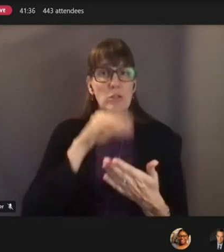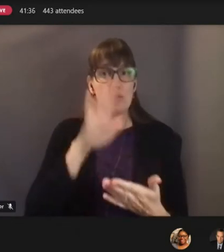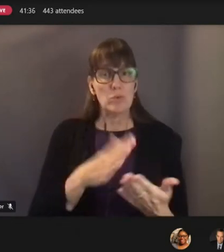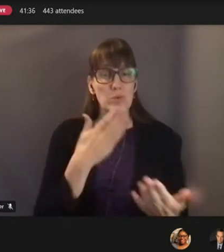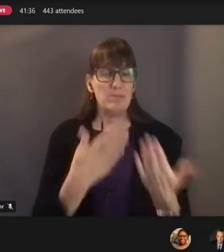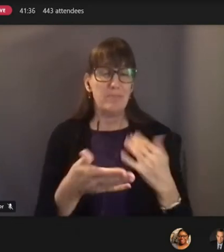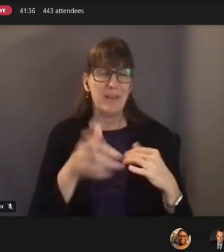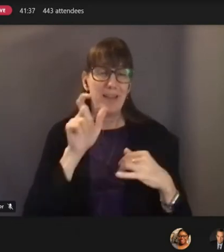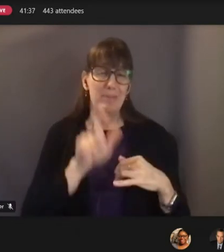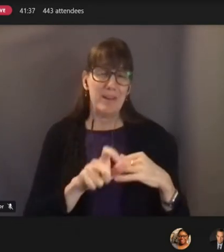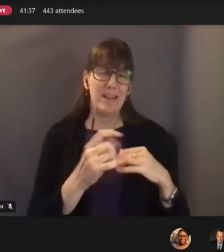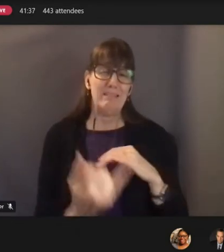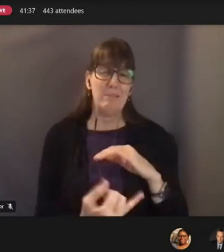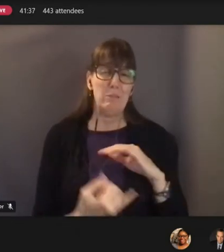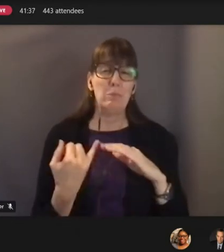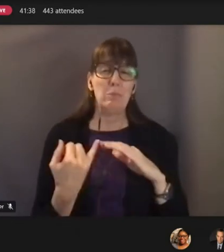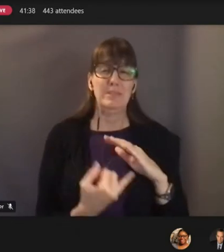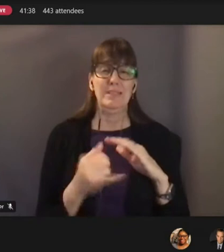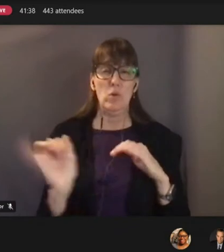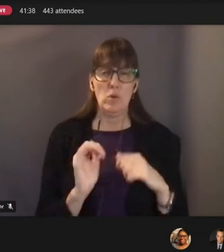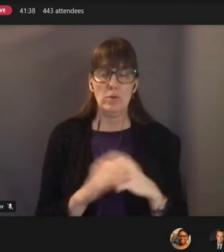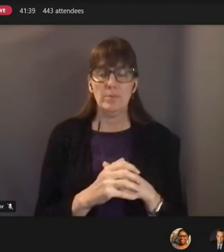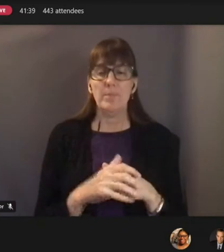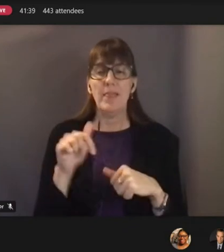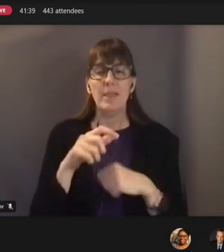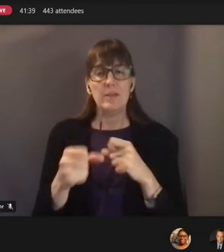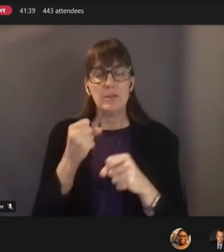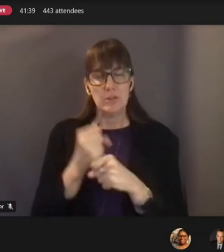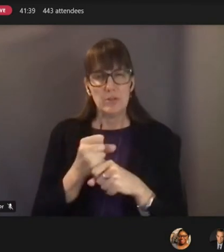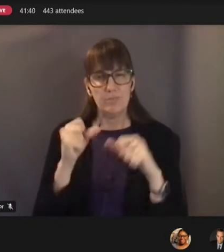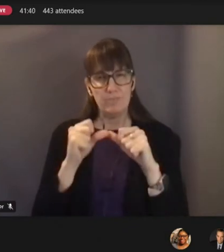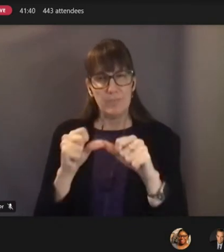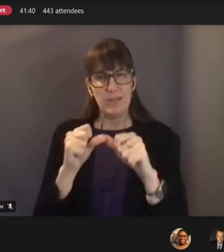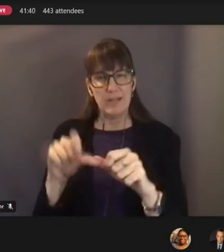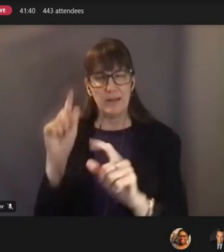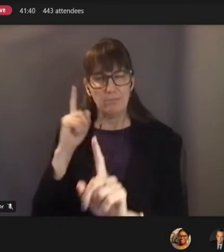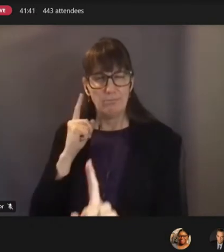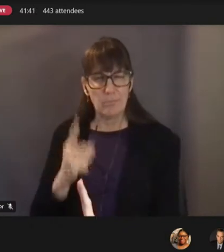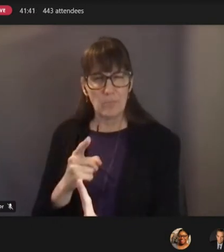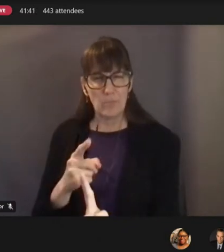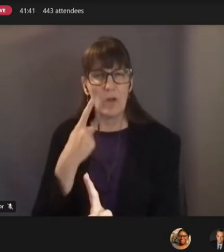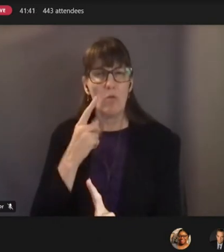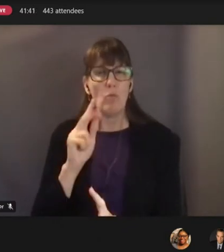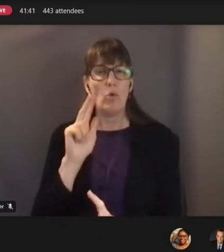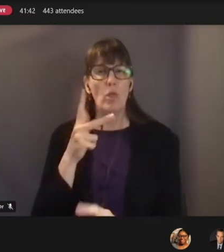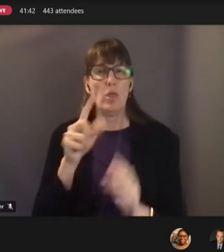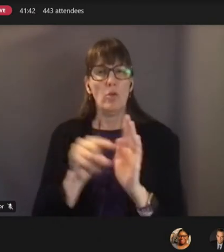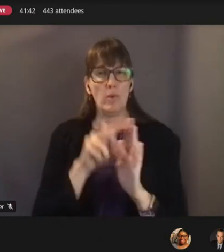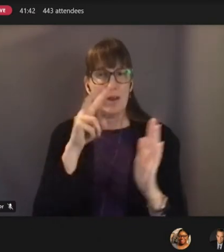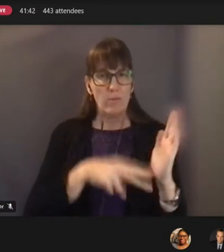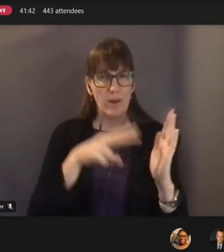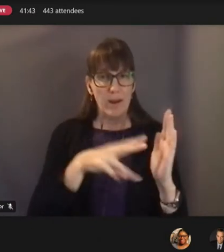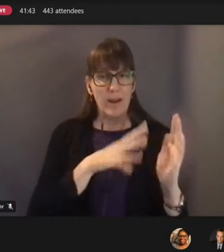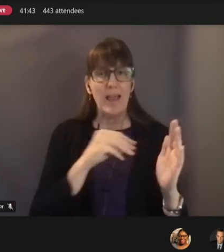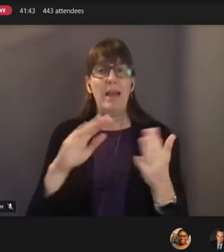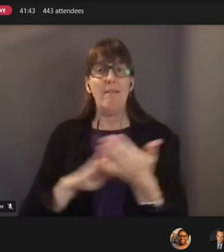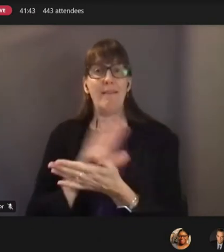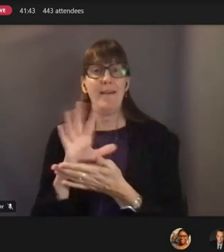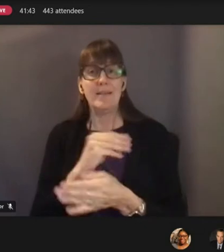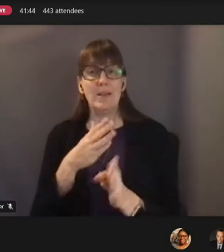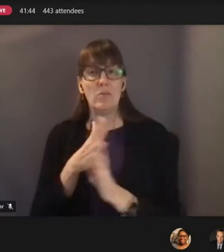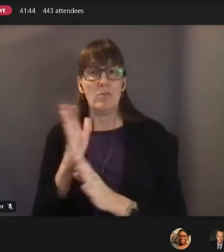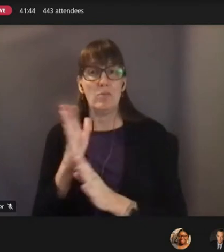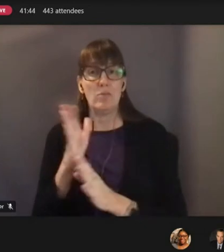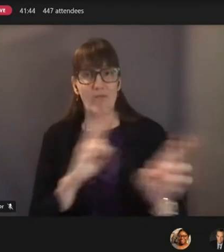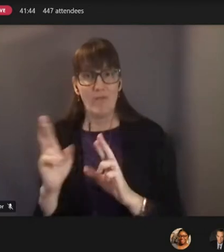we will also continue our strategic plan goals in third grade reading and college and career readiness, while also adding a focus on seventh grade